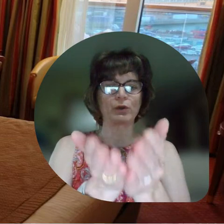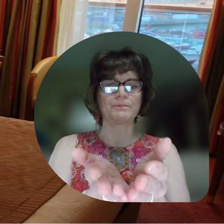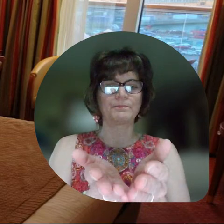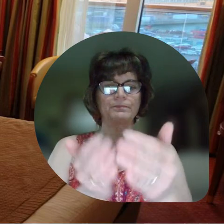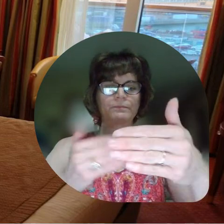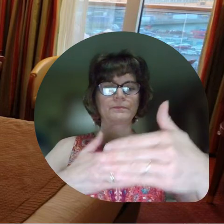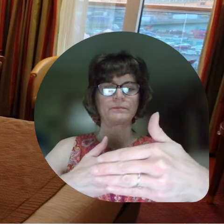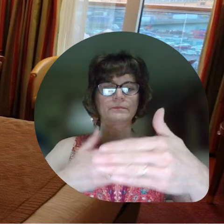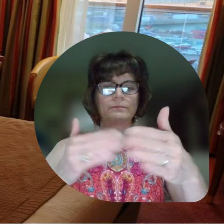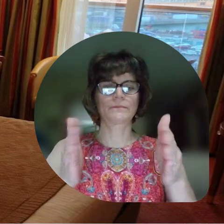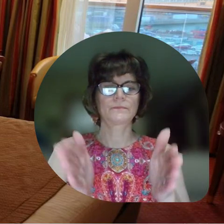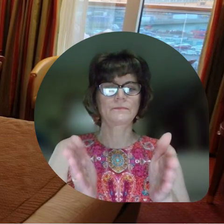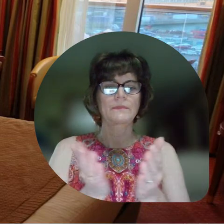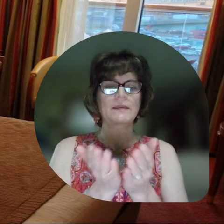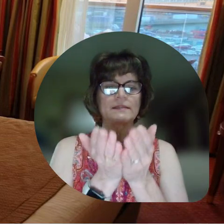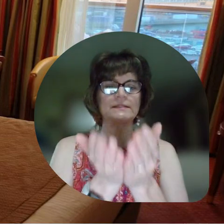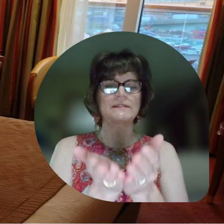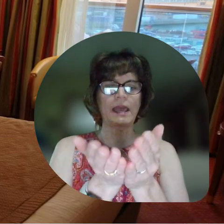stateroom,